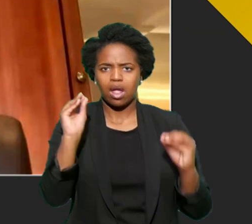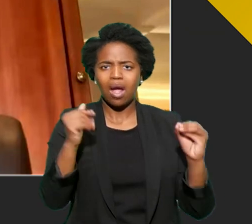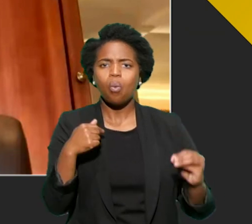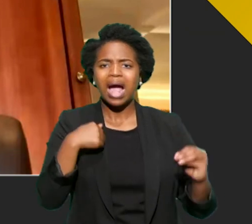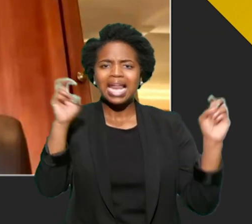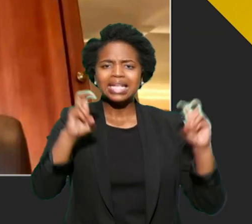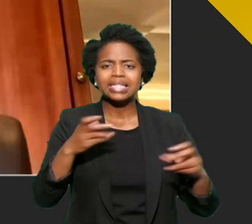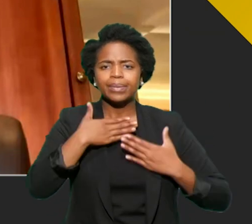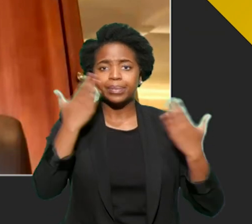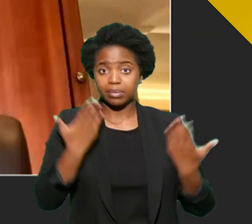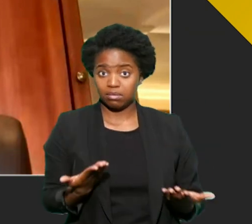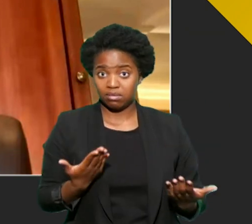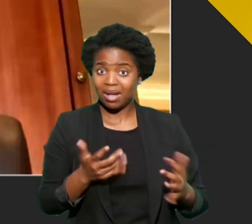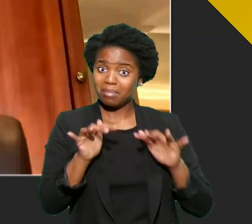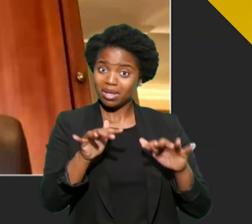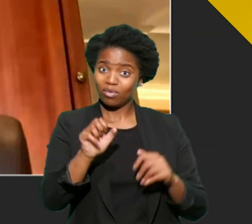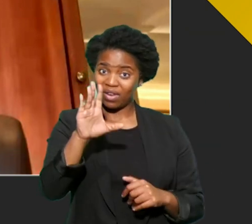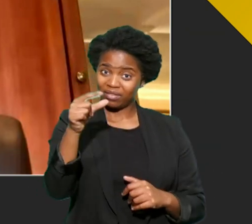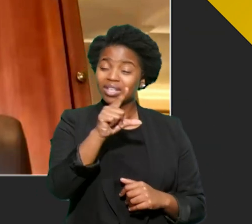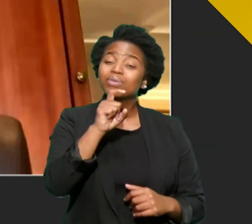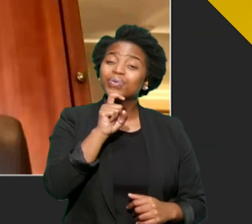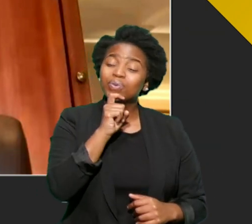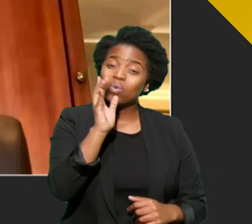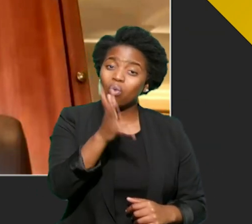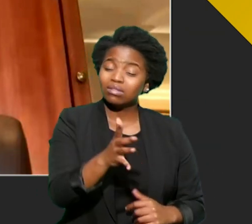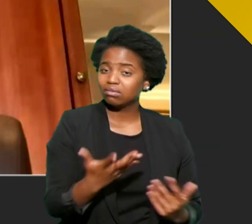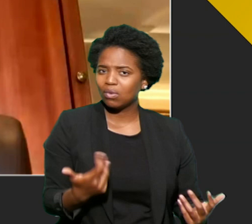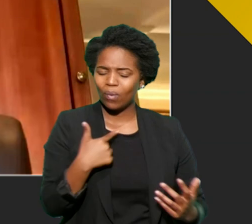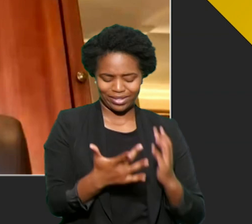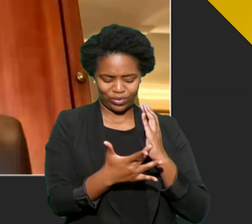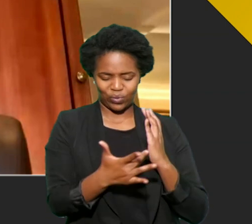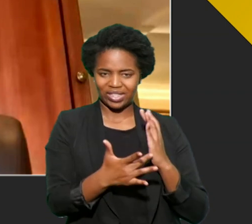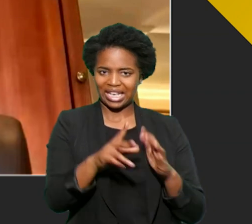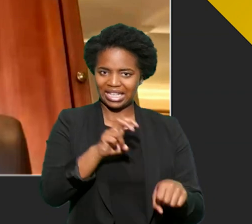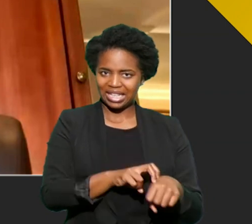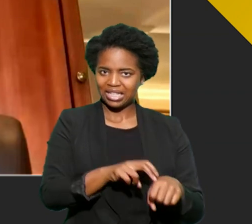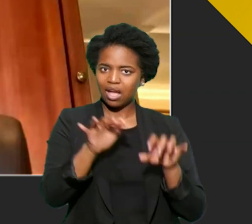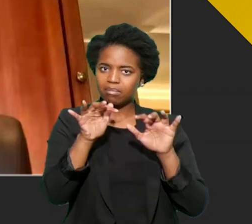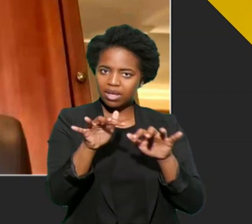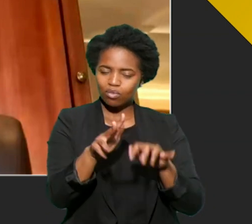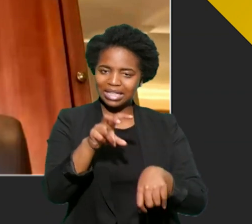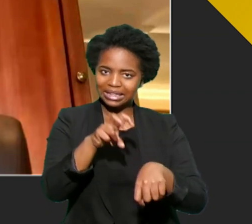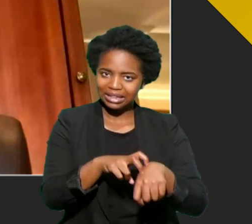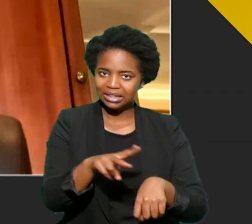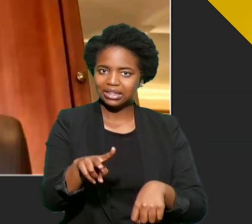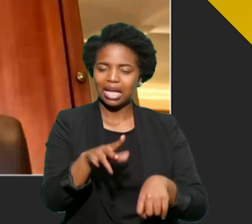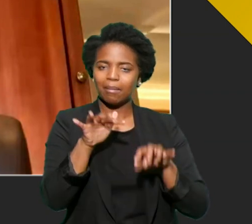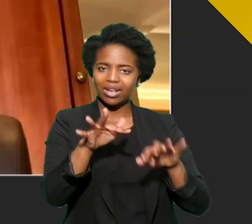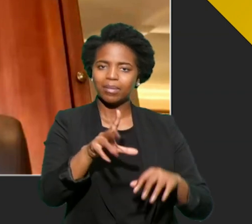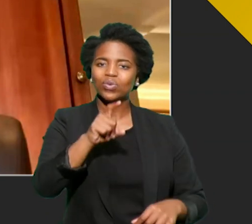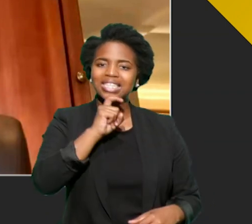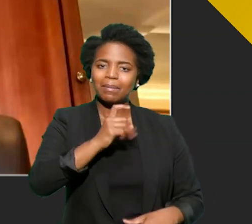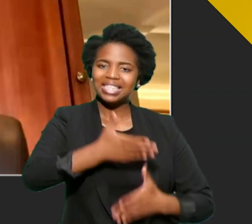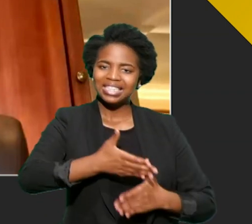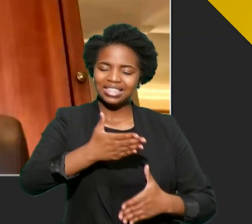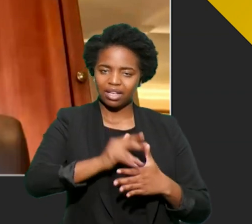Is there a market for them? Because obviously the technology requires a certain level of density of usage